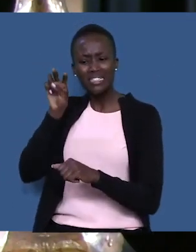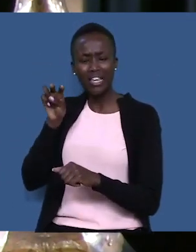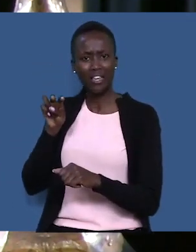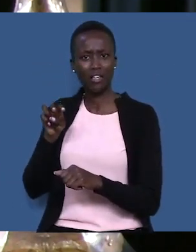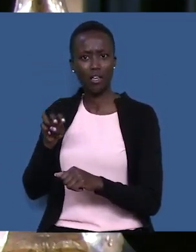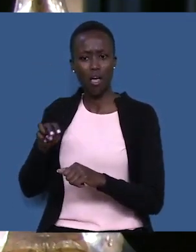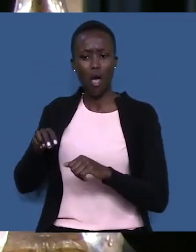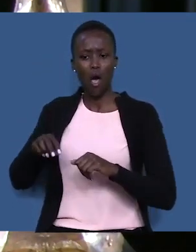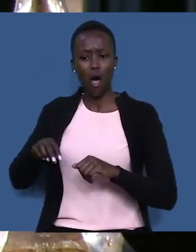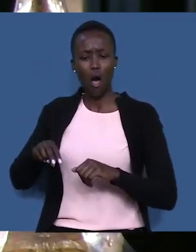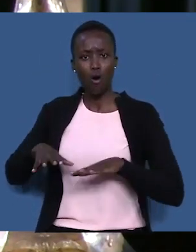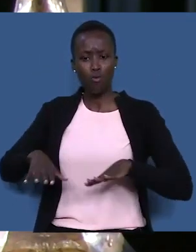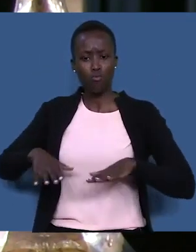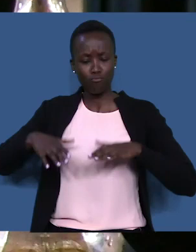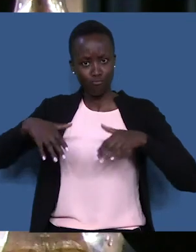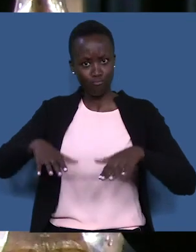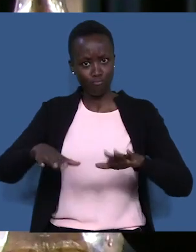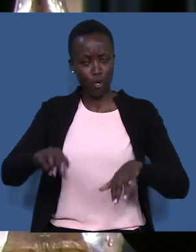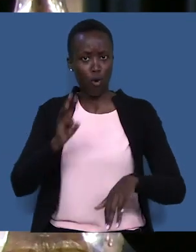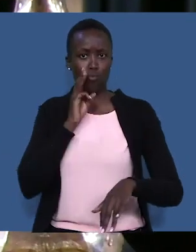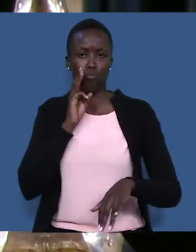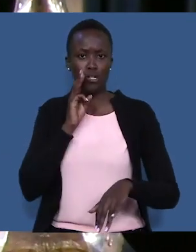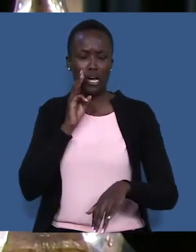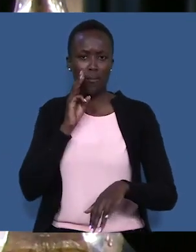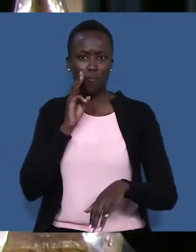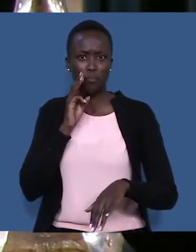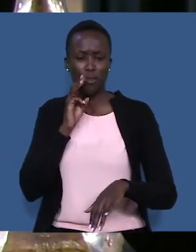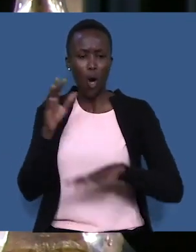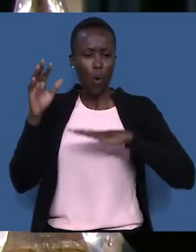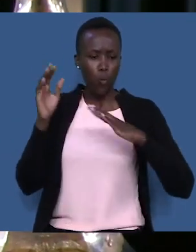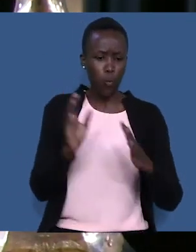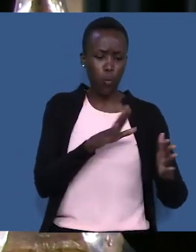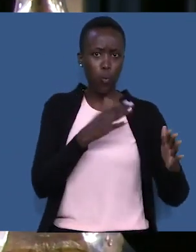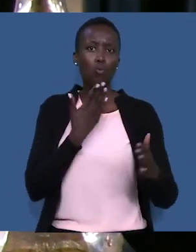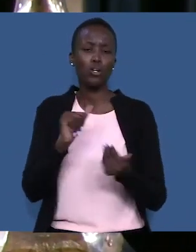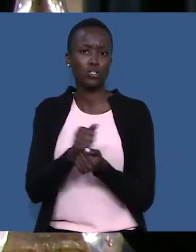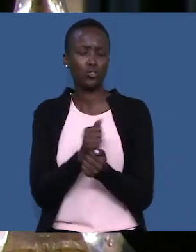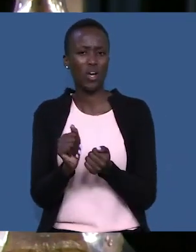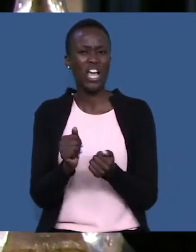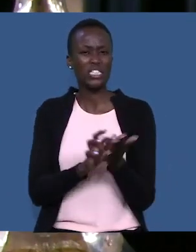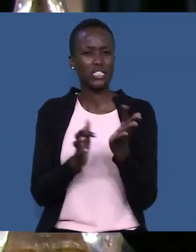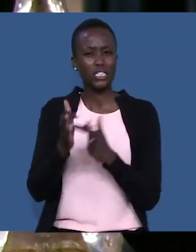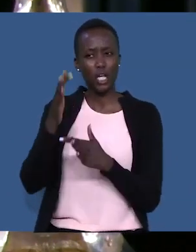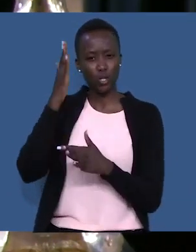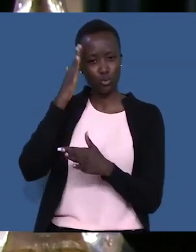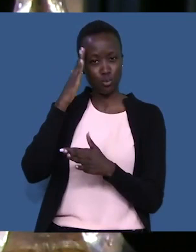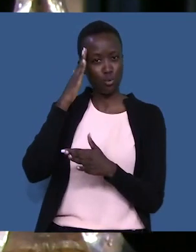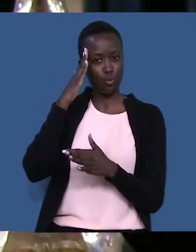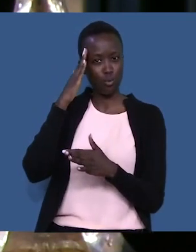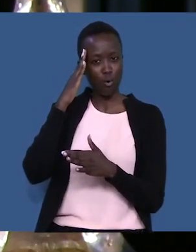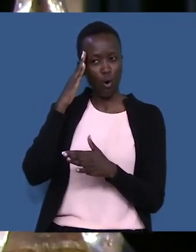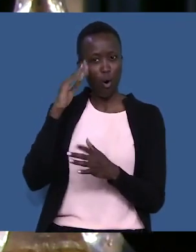cross, he knew that his mission was not over. He understood his mission. The storm came to distract